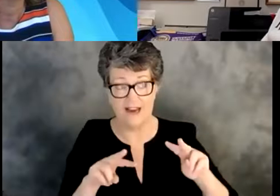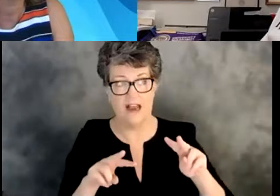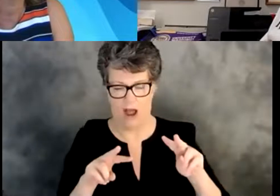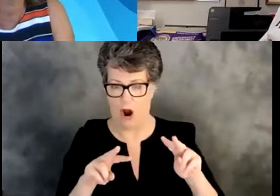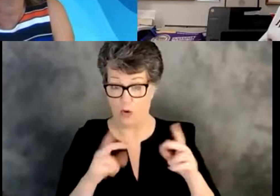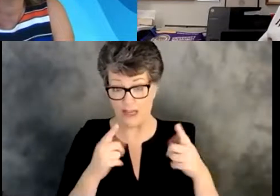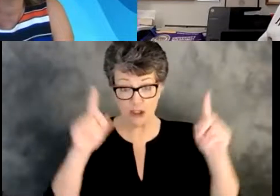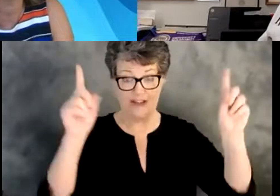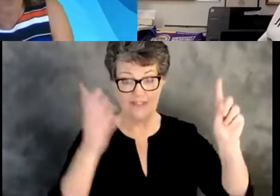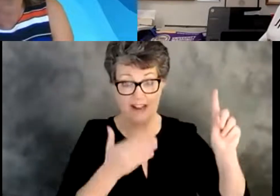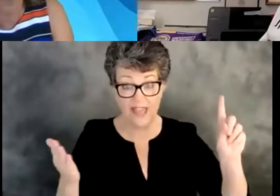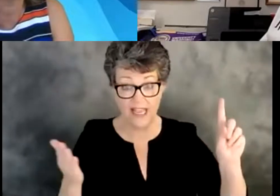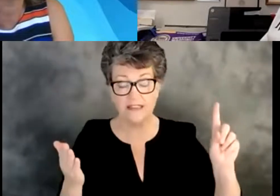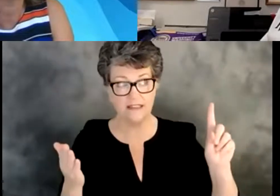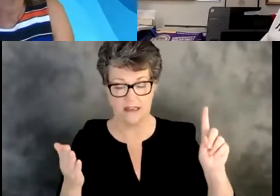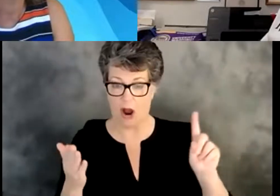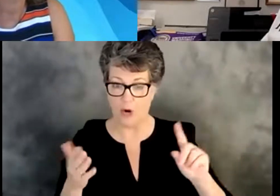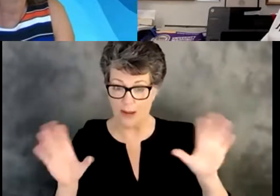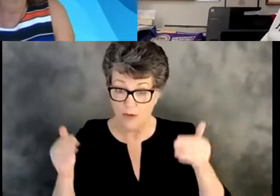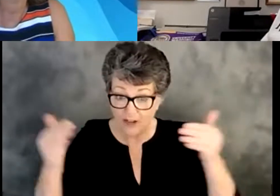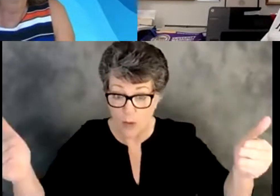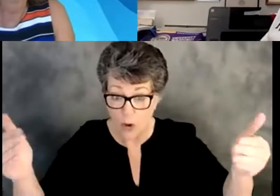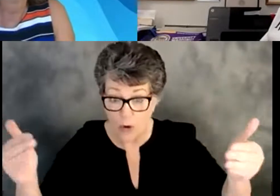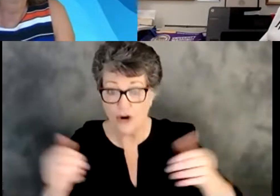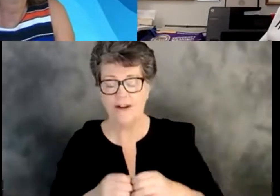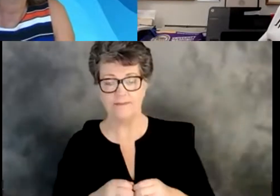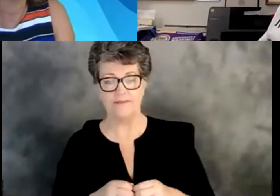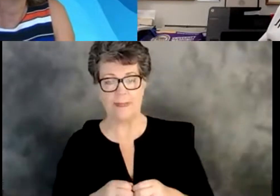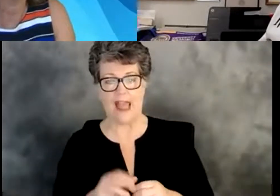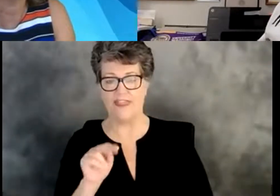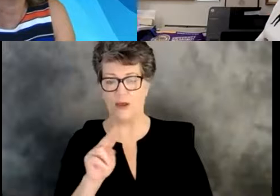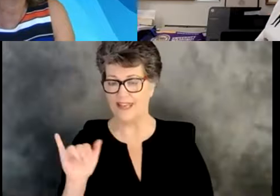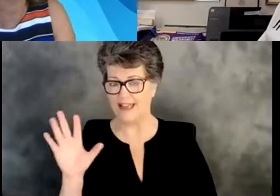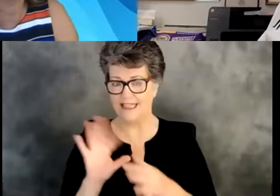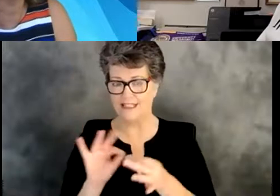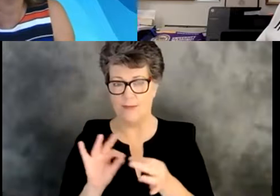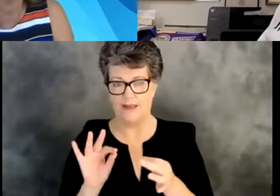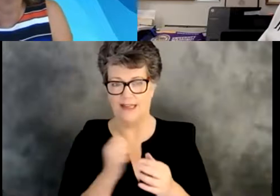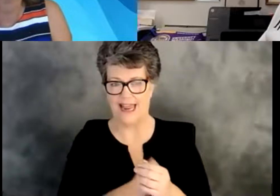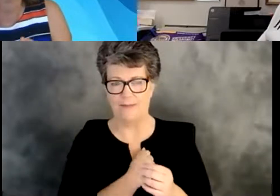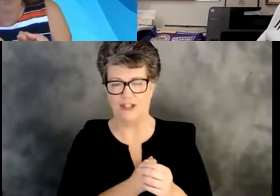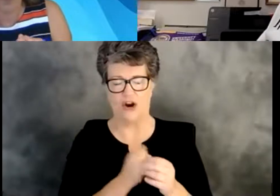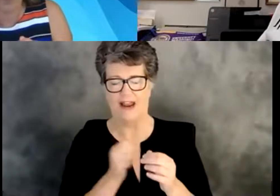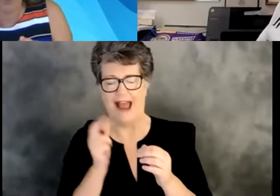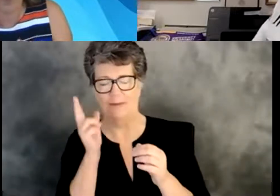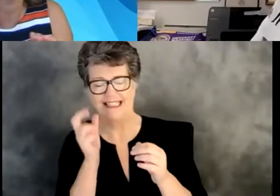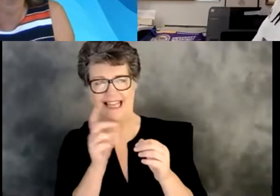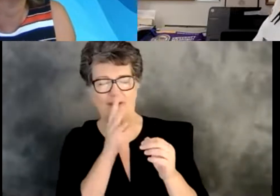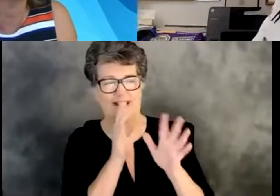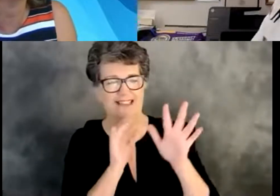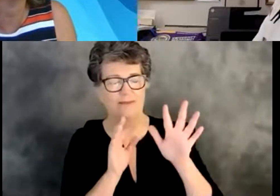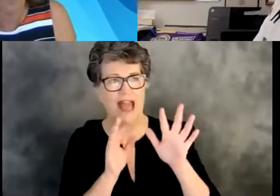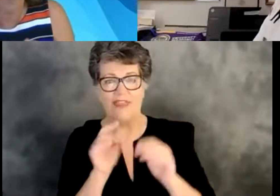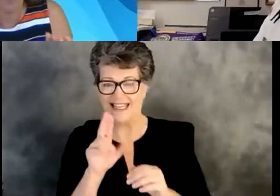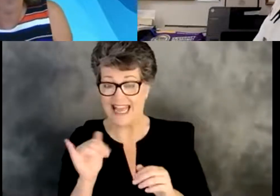goals? And to Nancy's point, I'm sorry, I'm taking notes and listening. The person, I think Nancy said things that